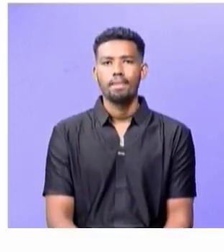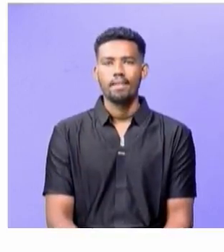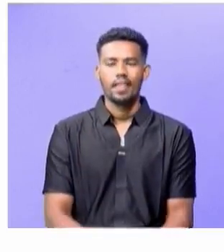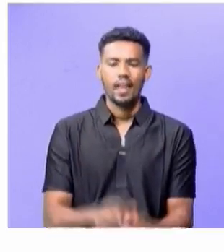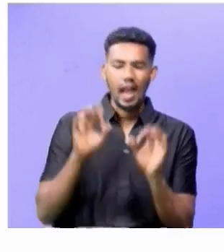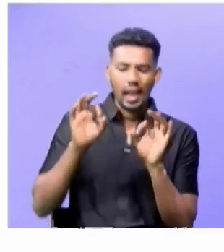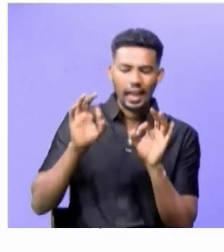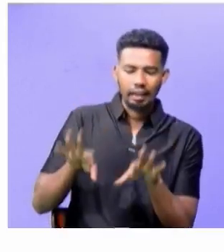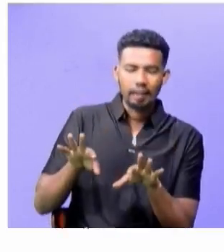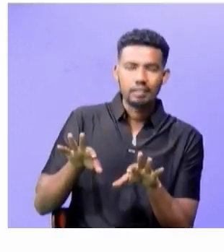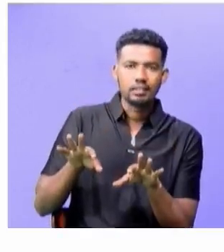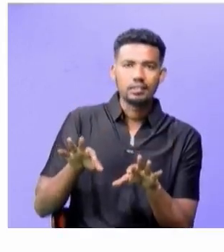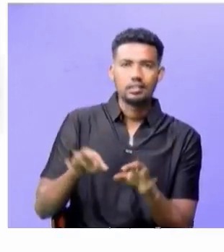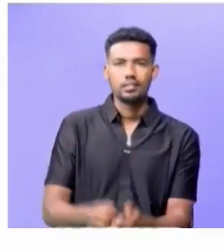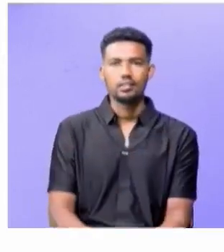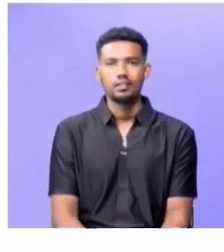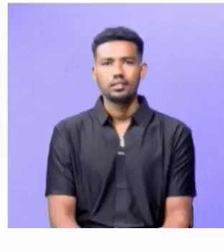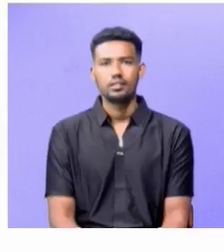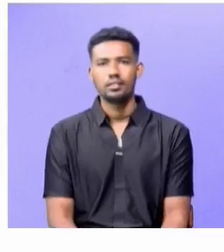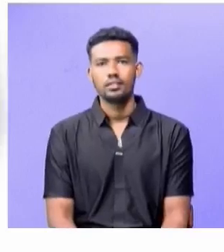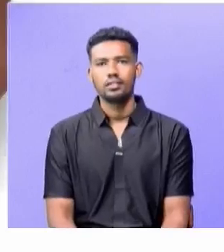Hate.